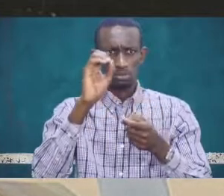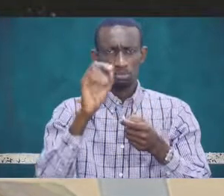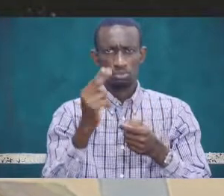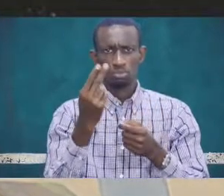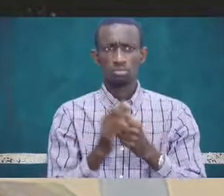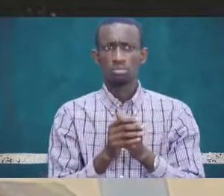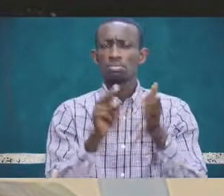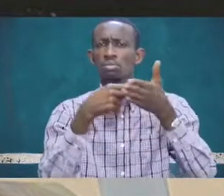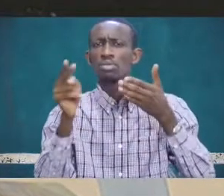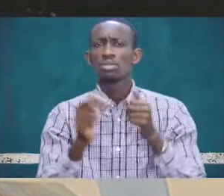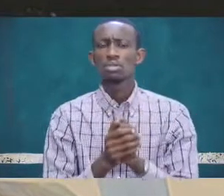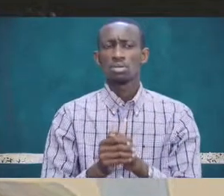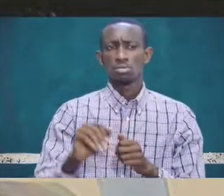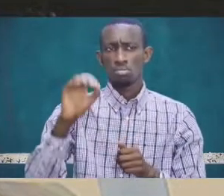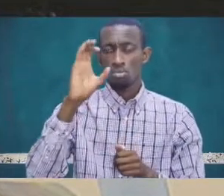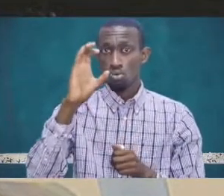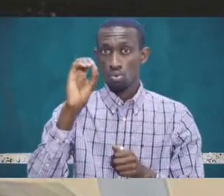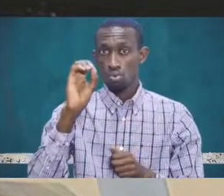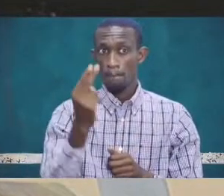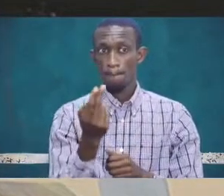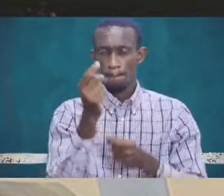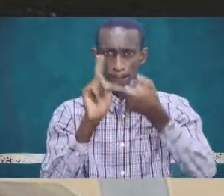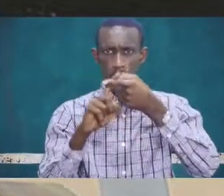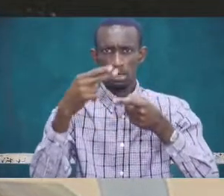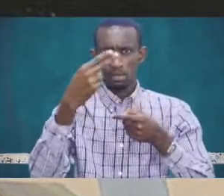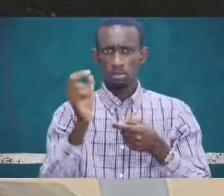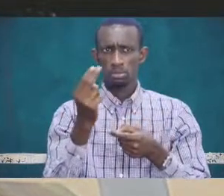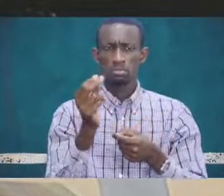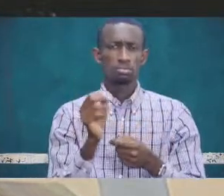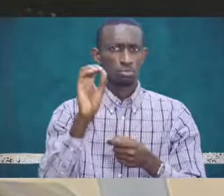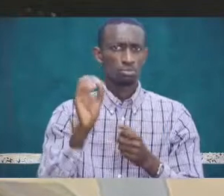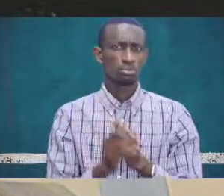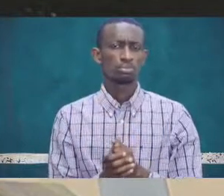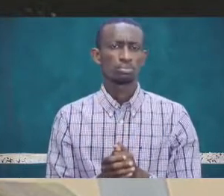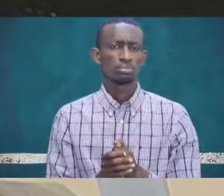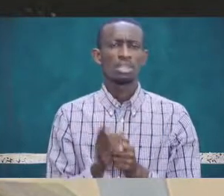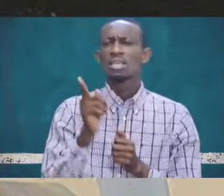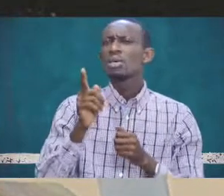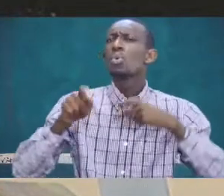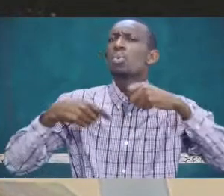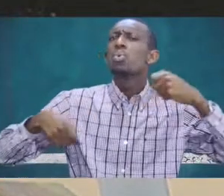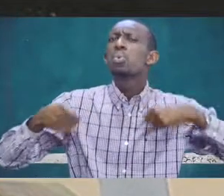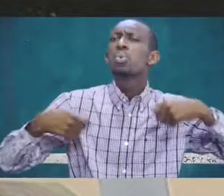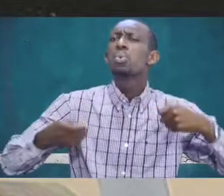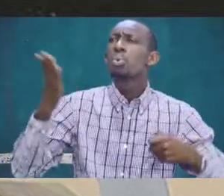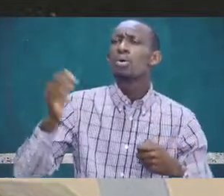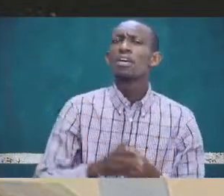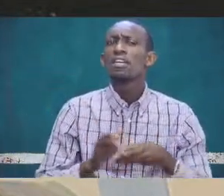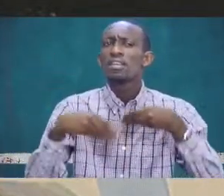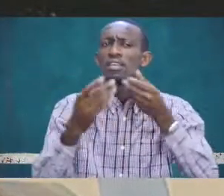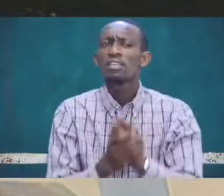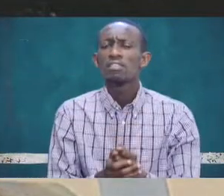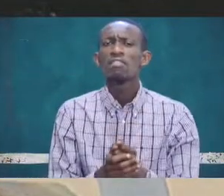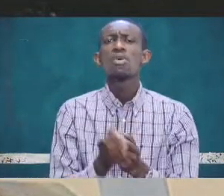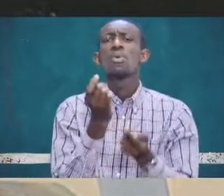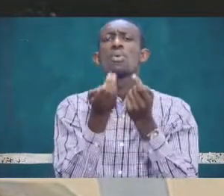gives carbon dioxide and water. This reaction gives out heat, and that explains